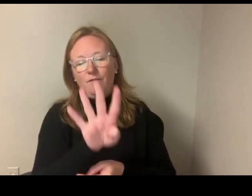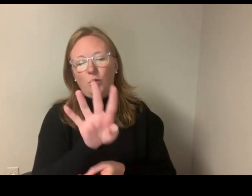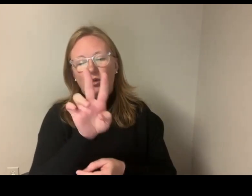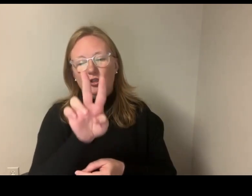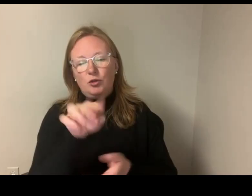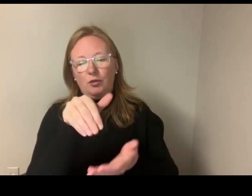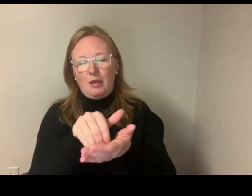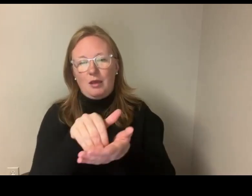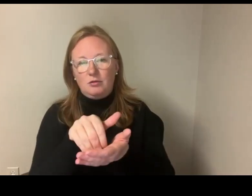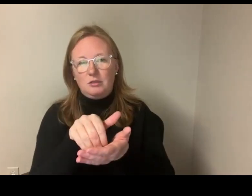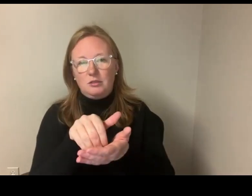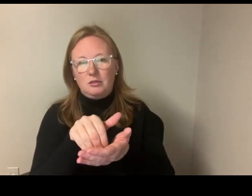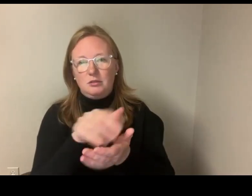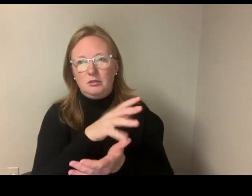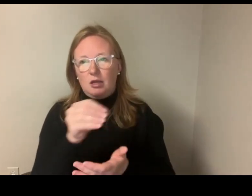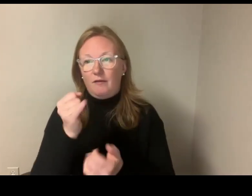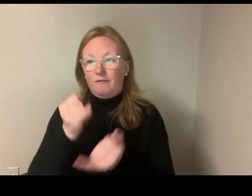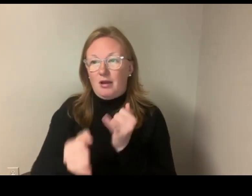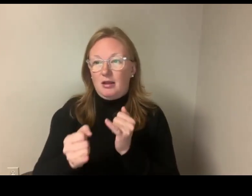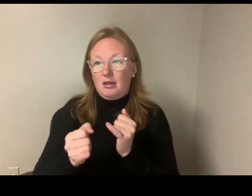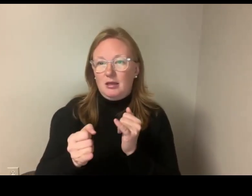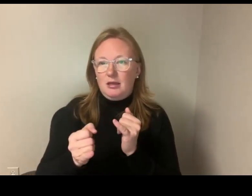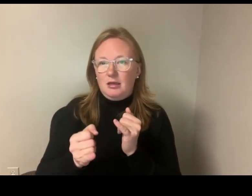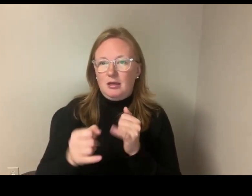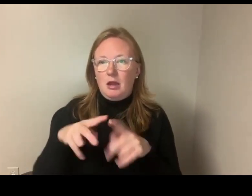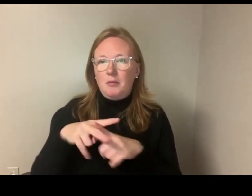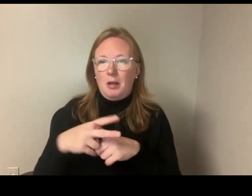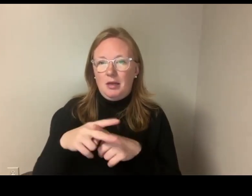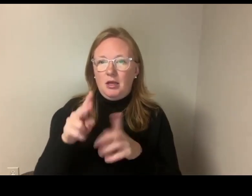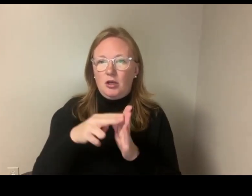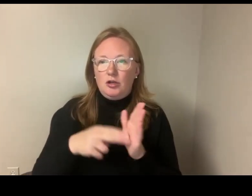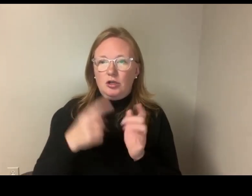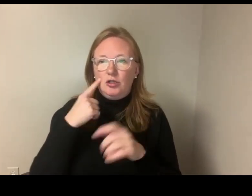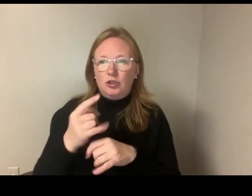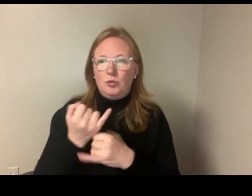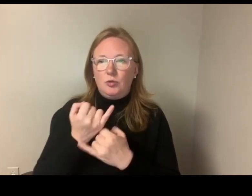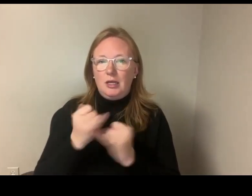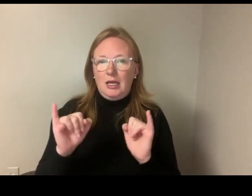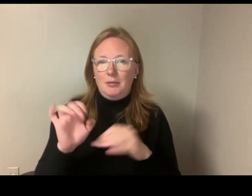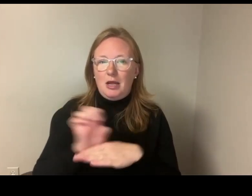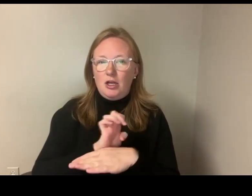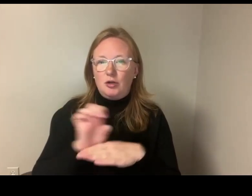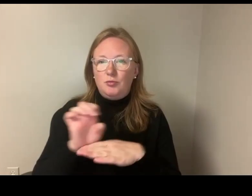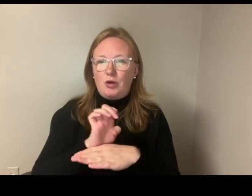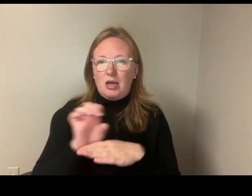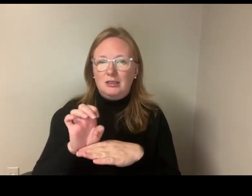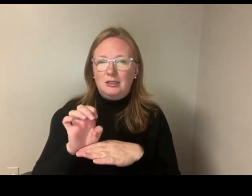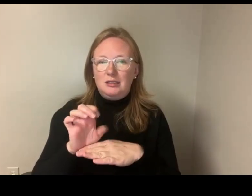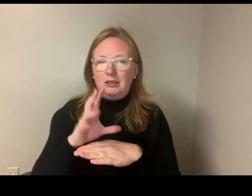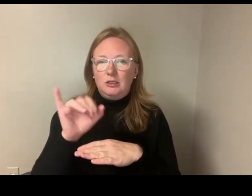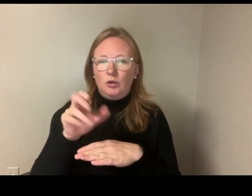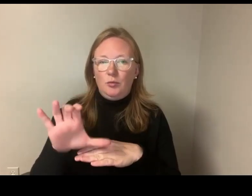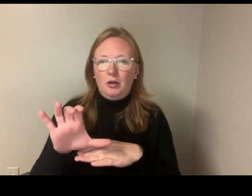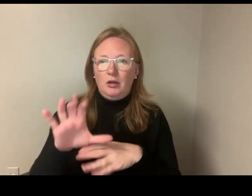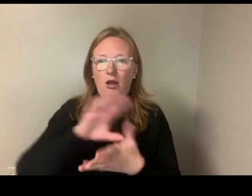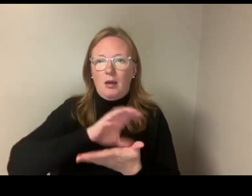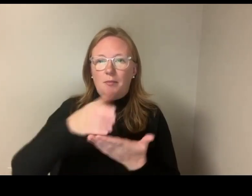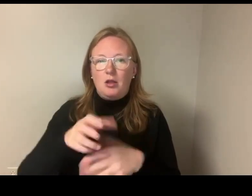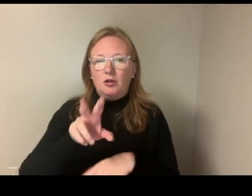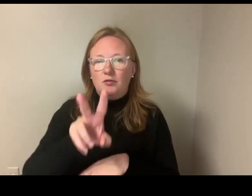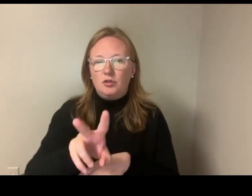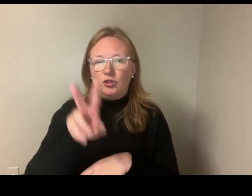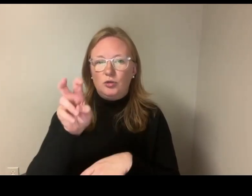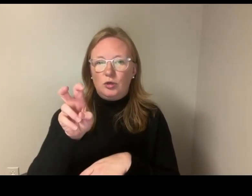$242,000. And finally, the plumbing contract to Independent Enterprises Incorporated in the amount of